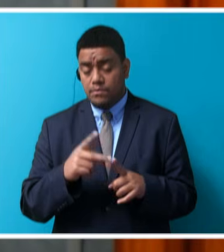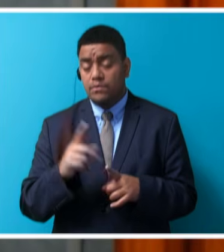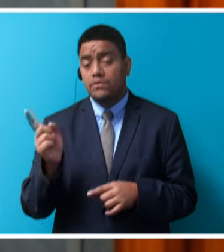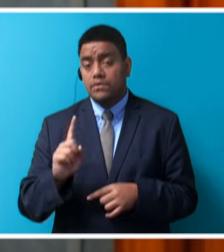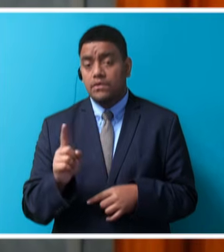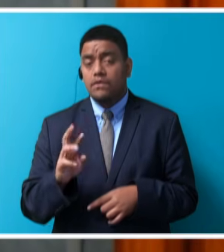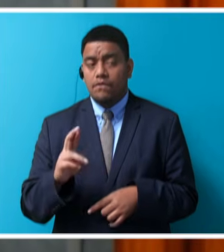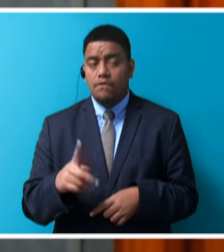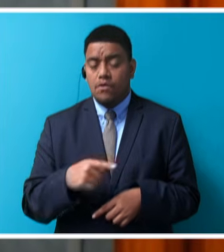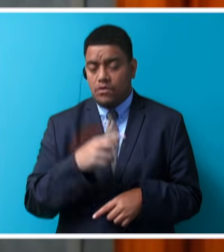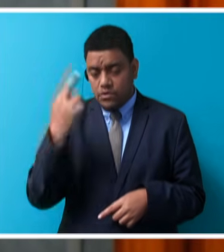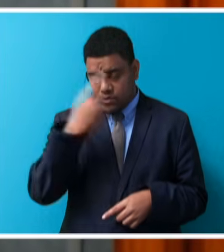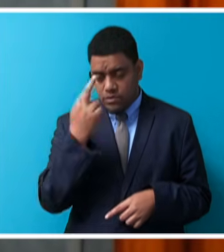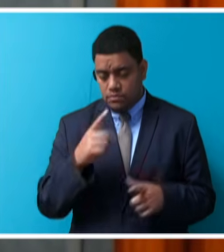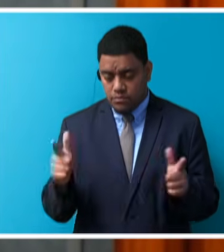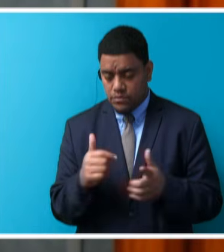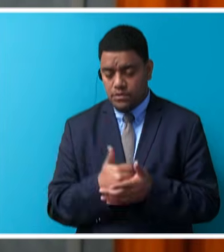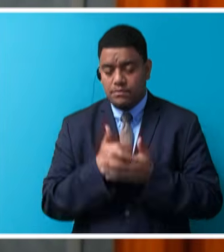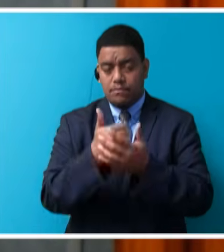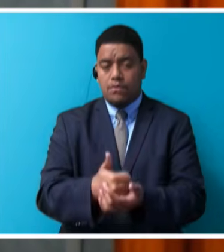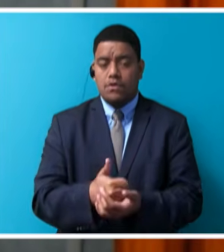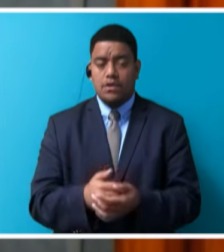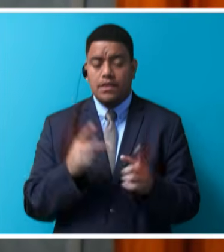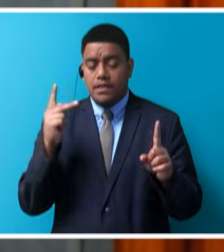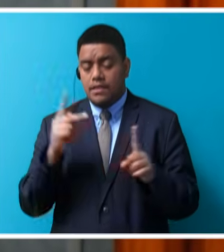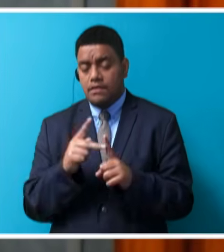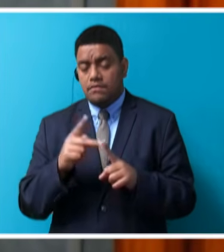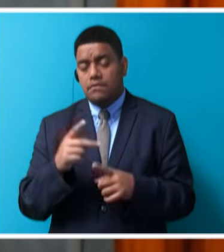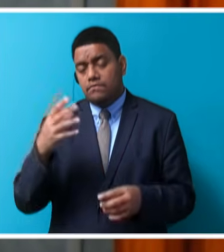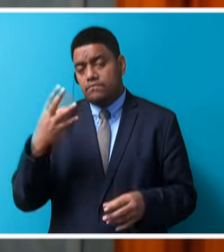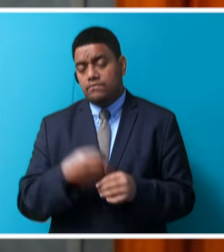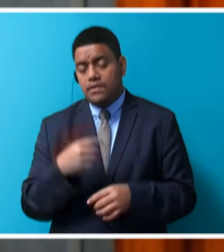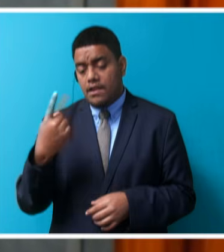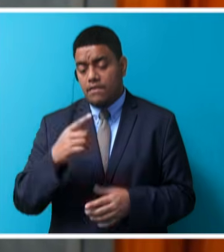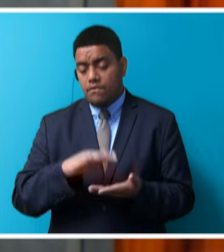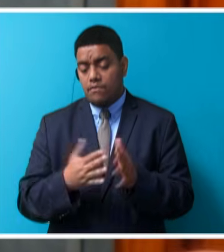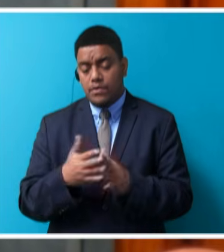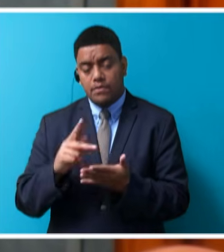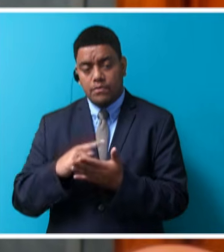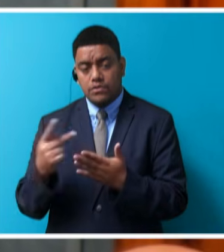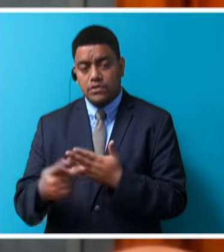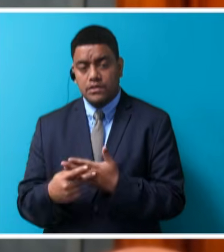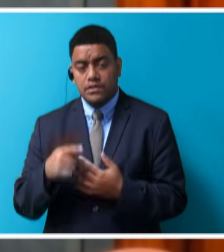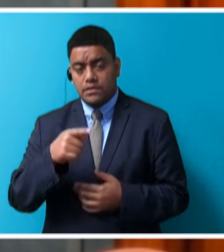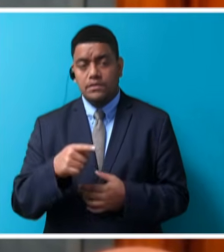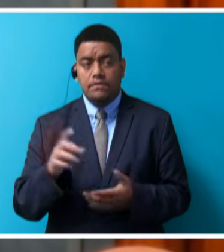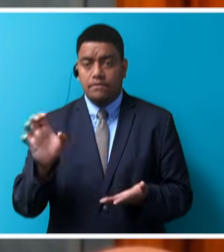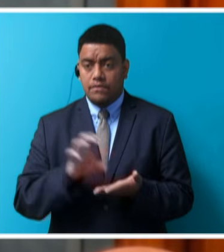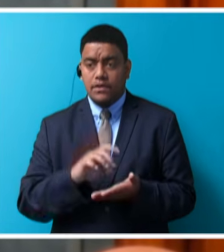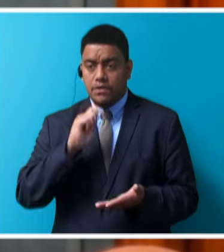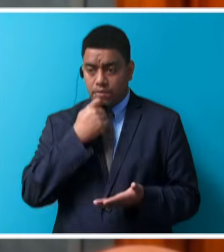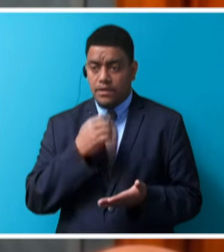for disaster risk reduction support, targeting approximately 11 community projects. This funding will